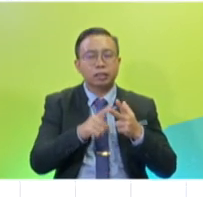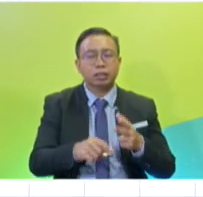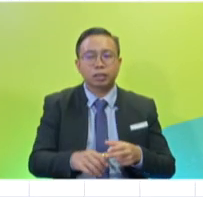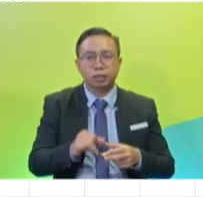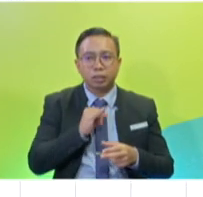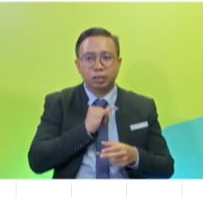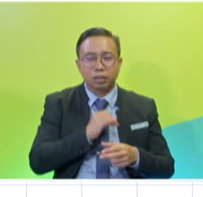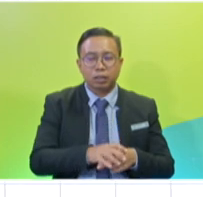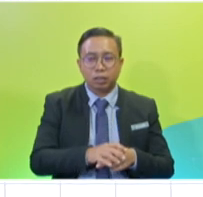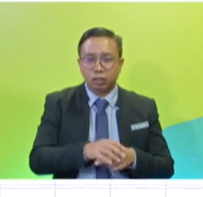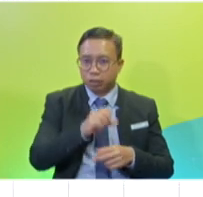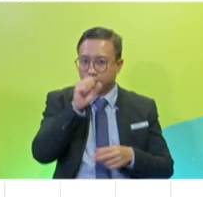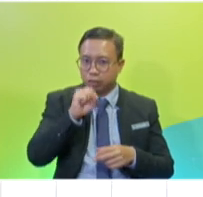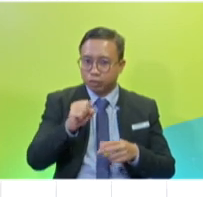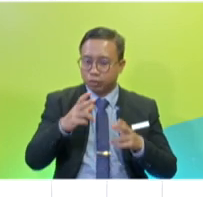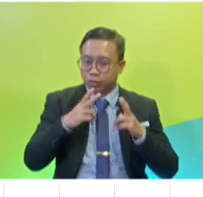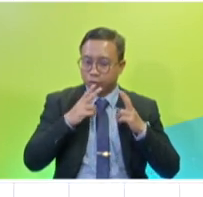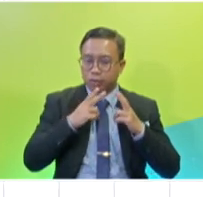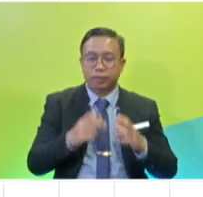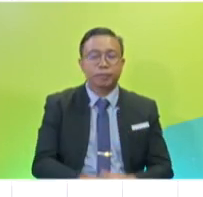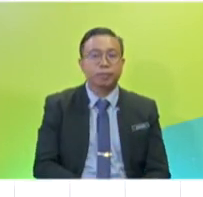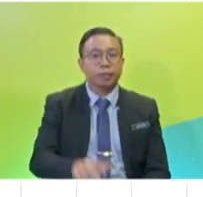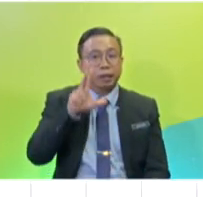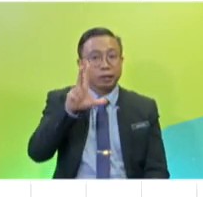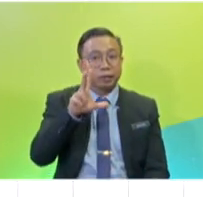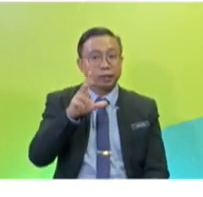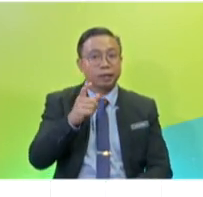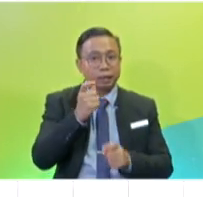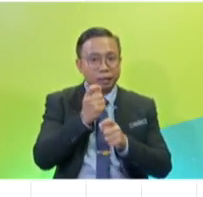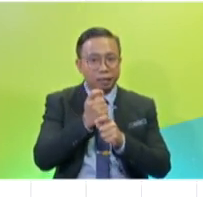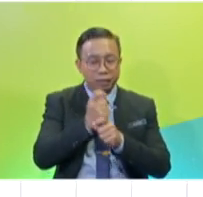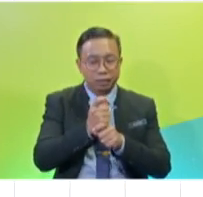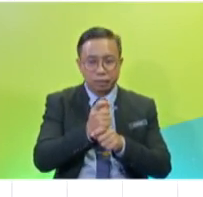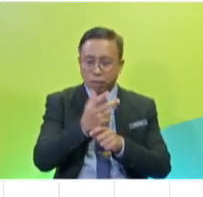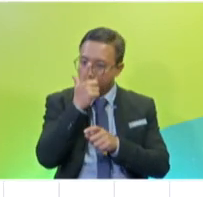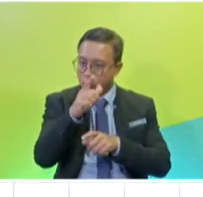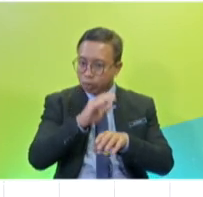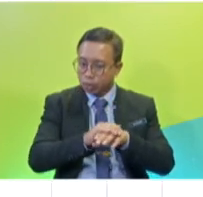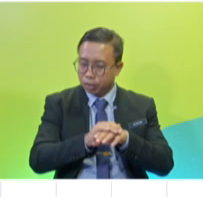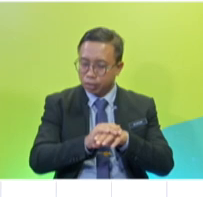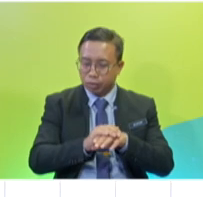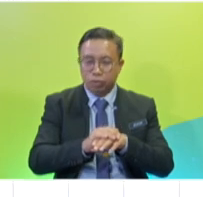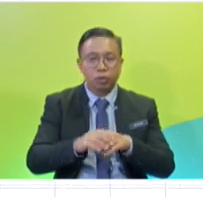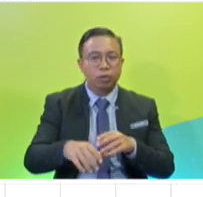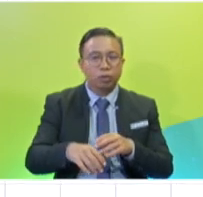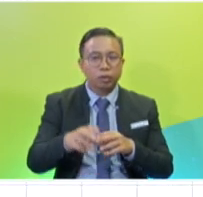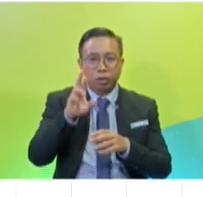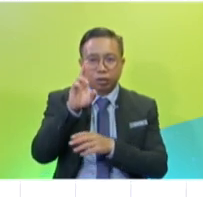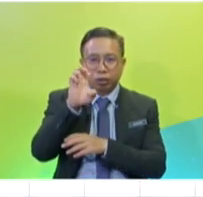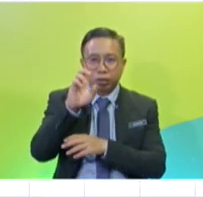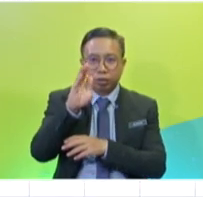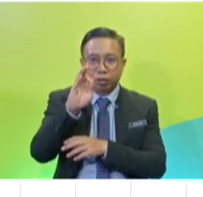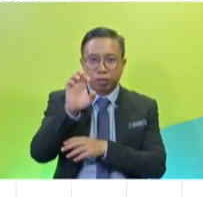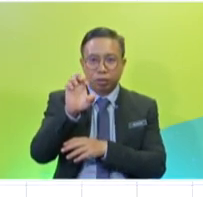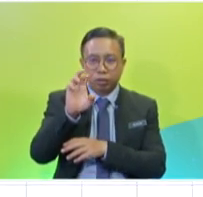ask Joe about his holiday. Yes, you have three tasks there. And look at the screen, guys. You need to rephrase from